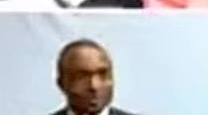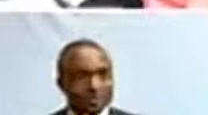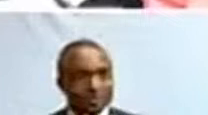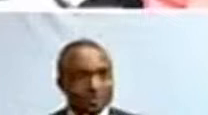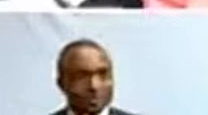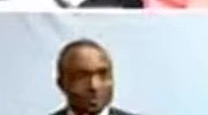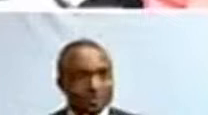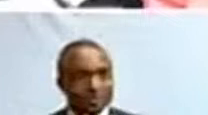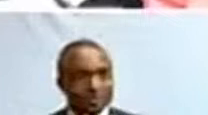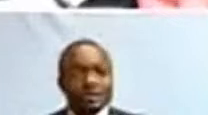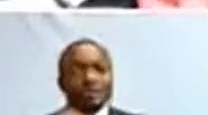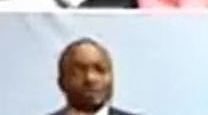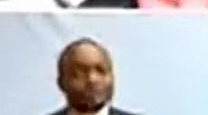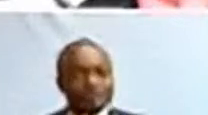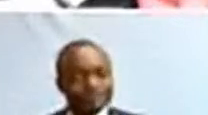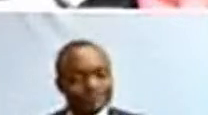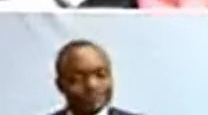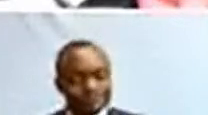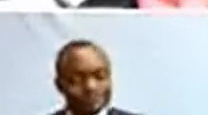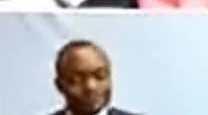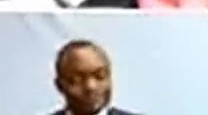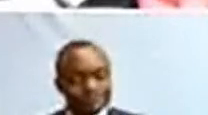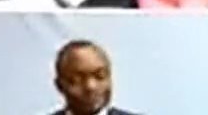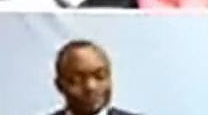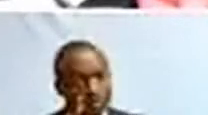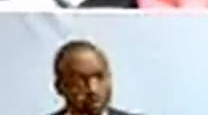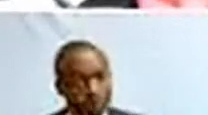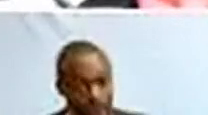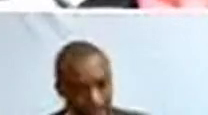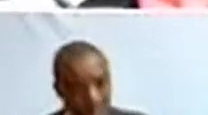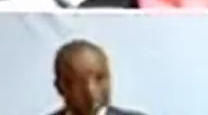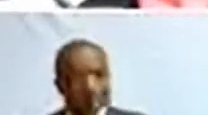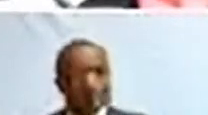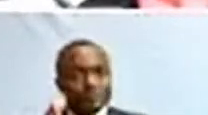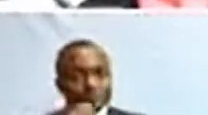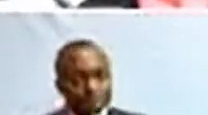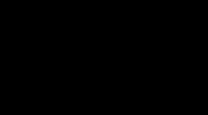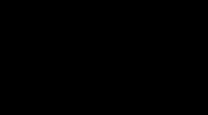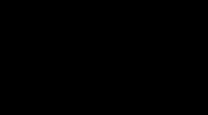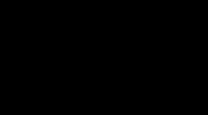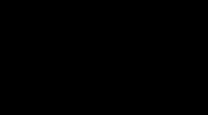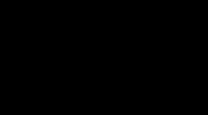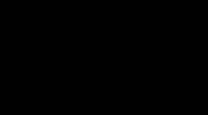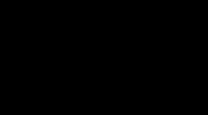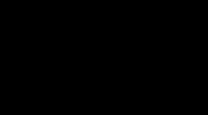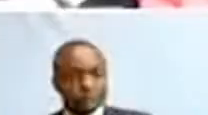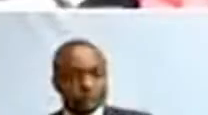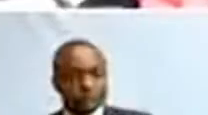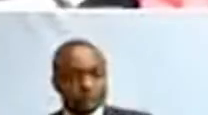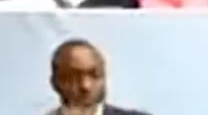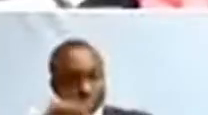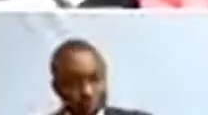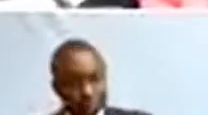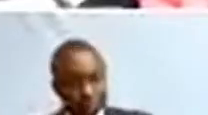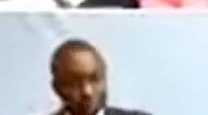10,500 kwacha, then you have attached evidence which was not there during the time of